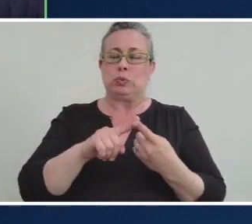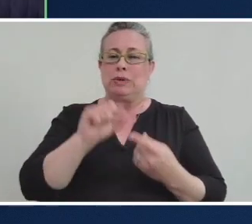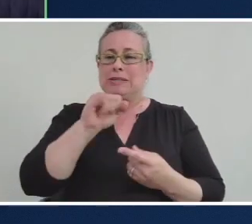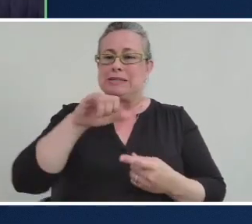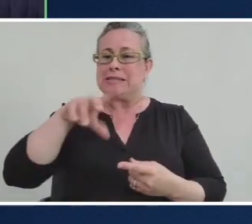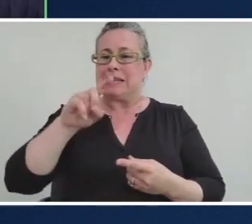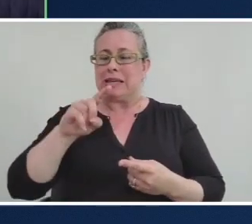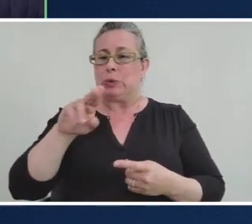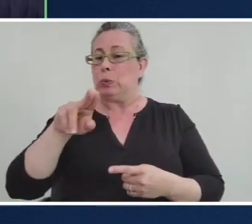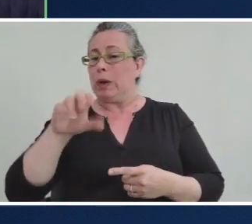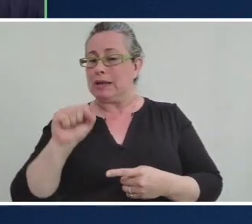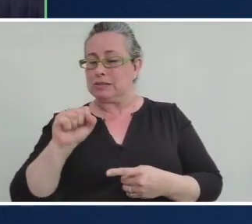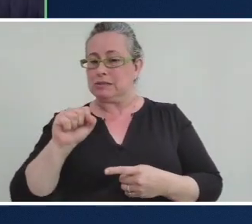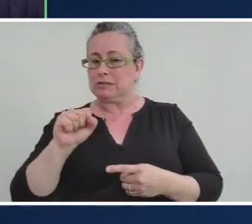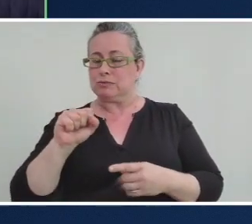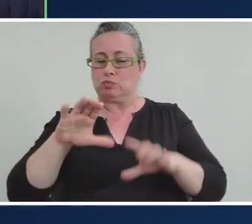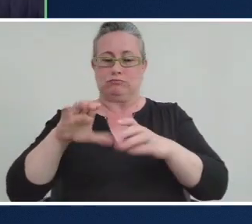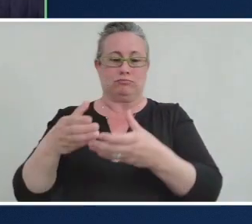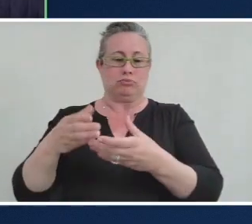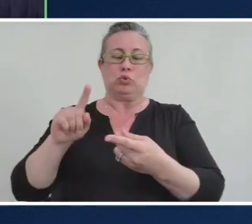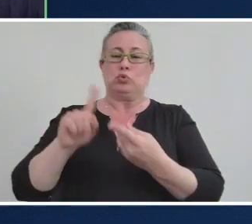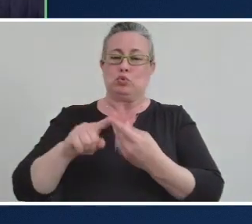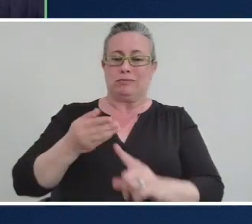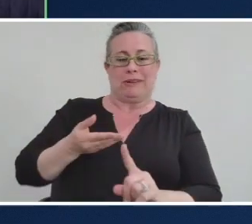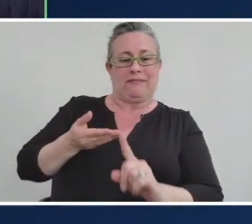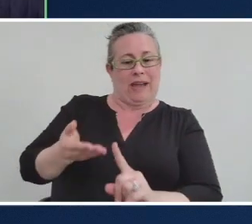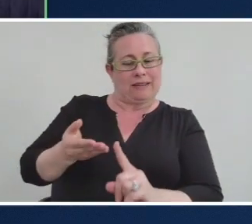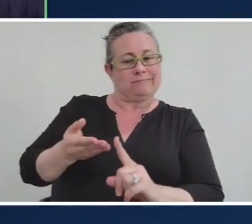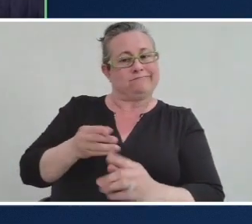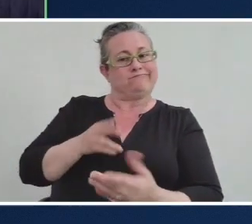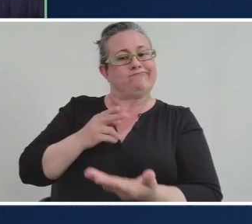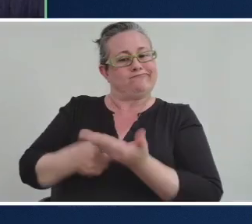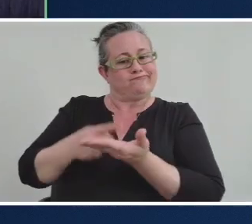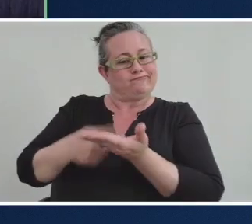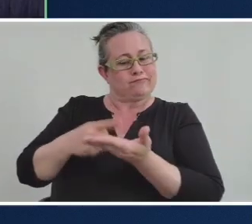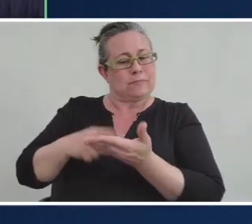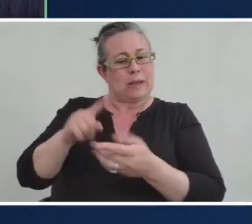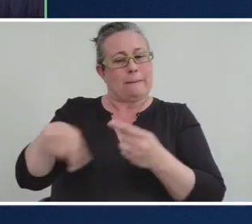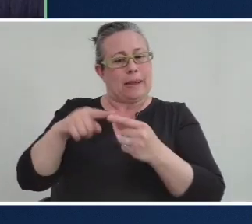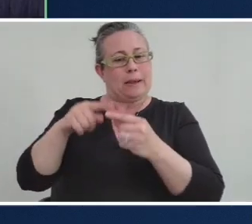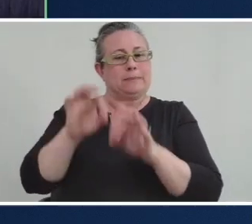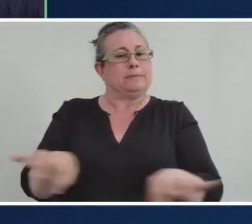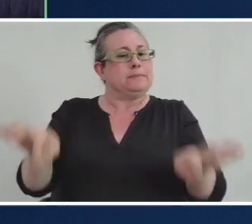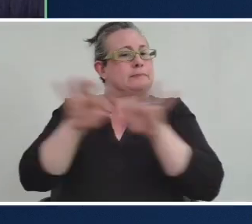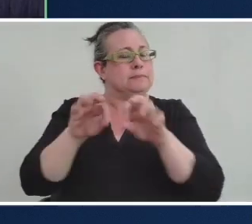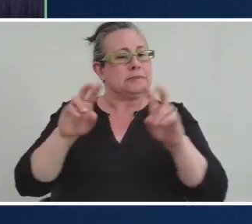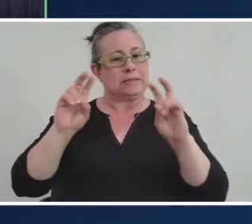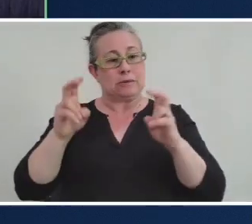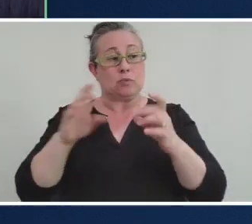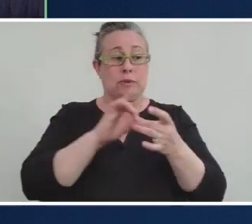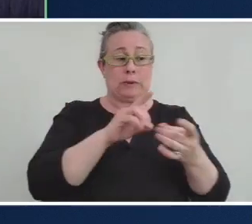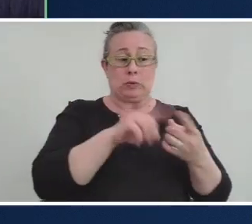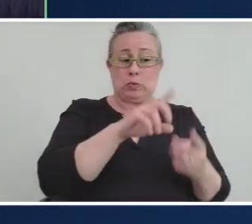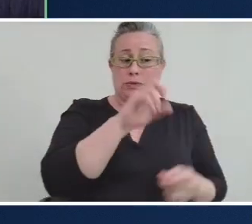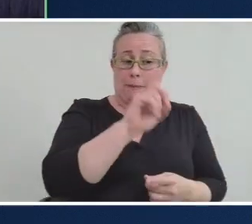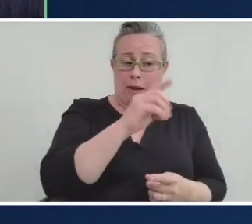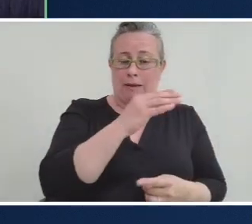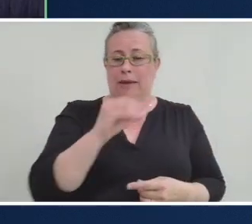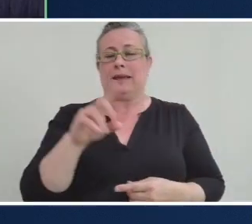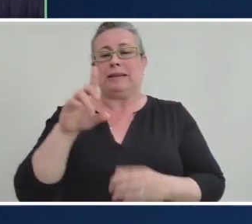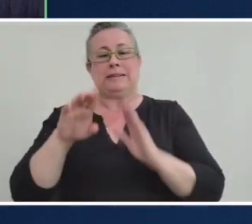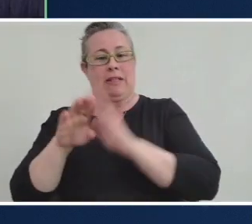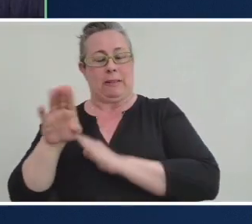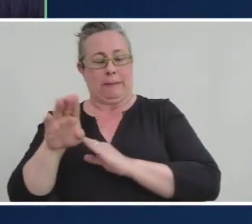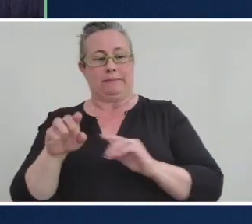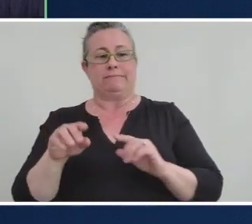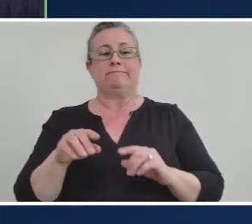for inviting us to be here today to talk about an issue that's so critical for both democracy and development, and that is